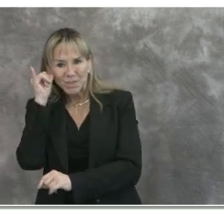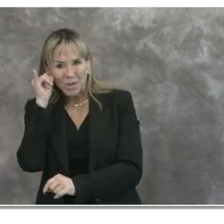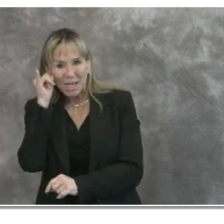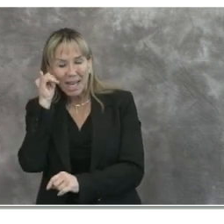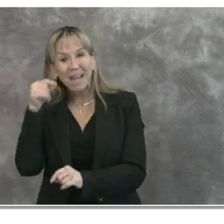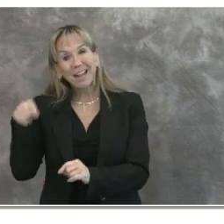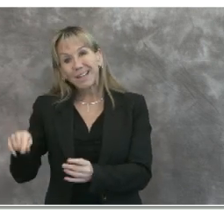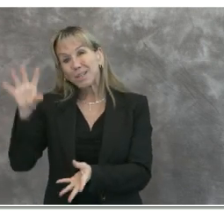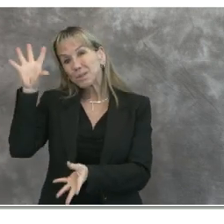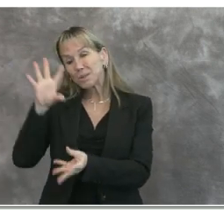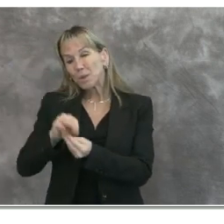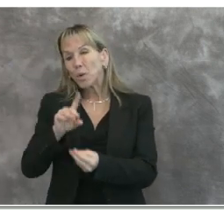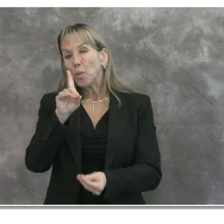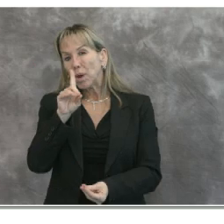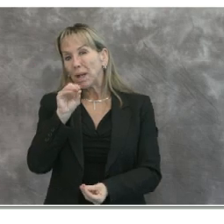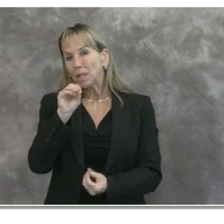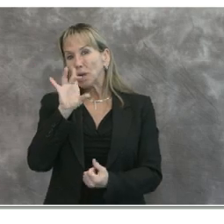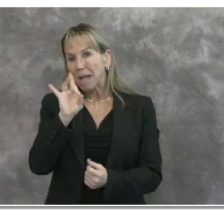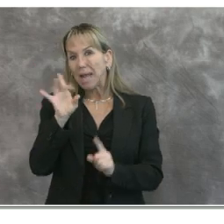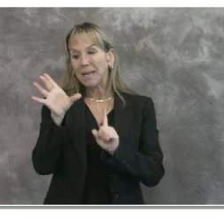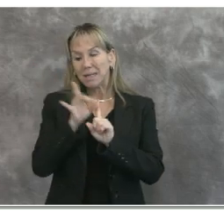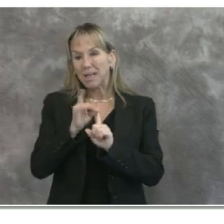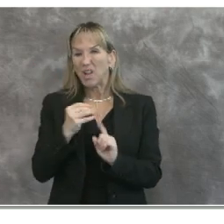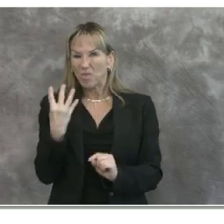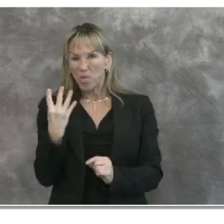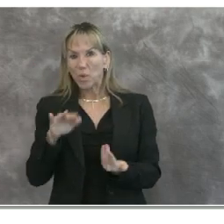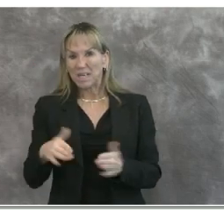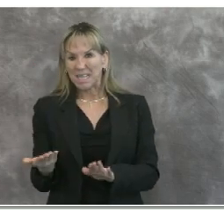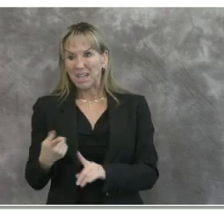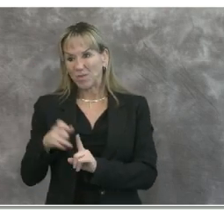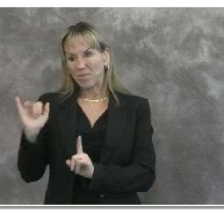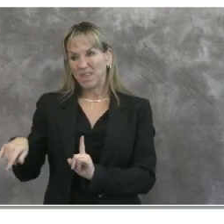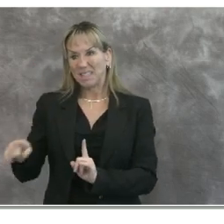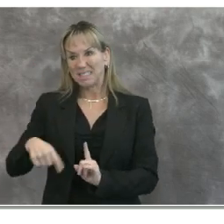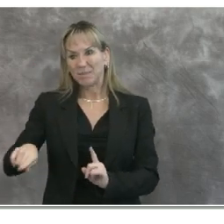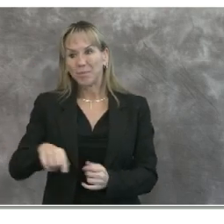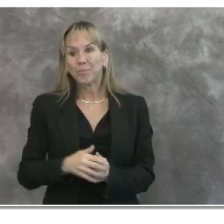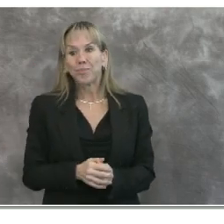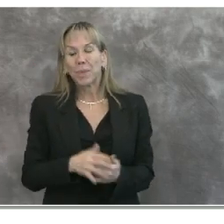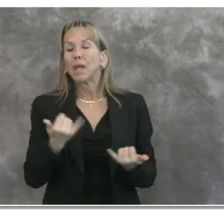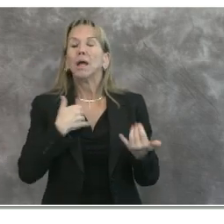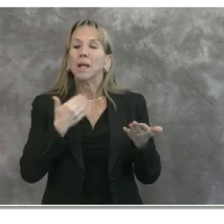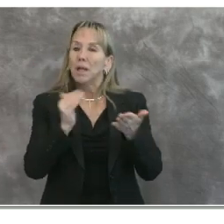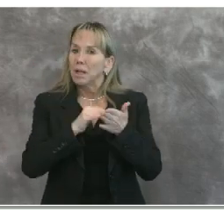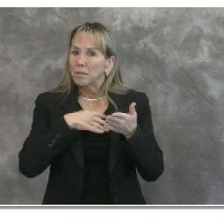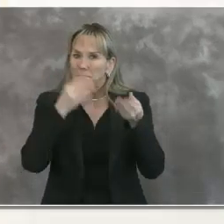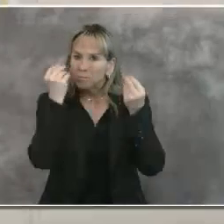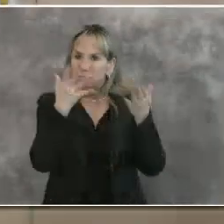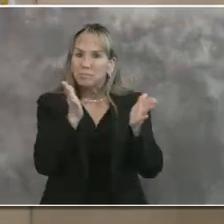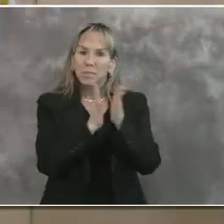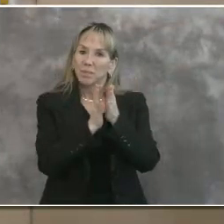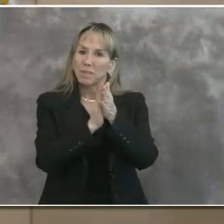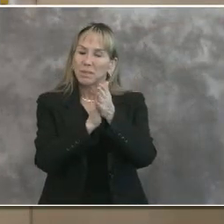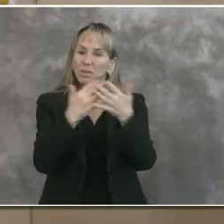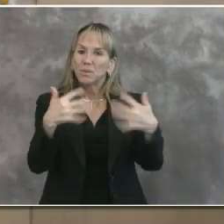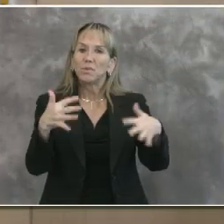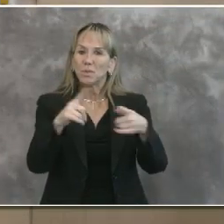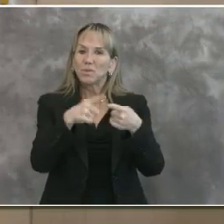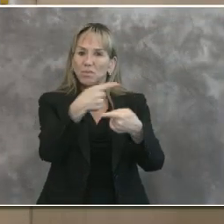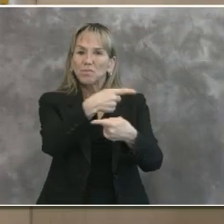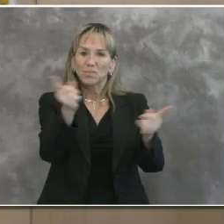representing 108 cases and 4 deaths. Again, I would like to commend the public for